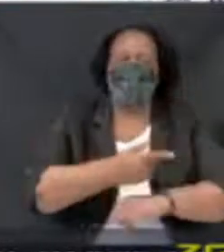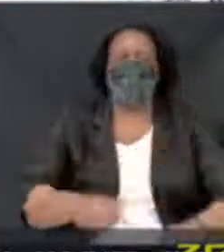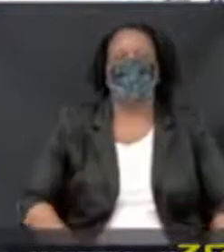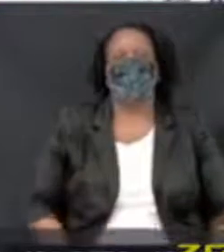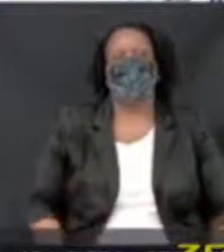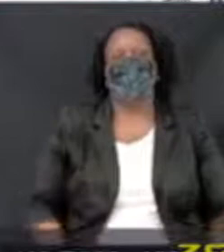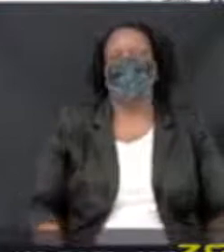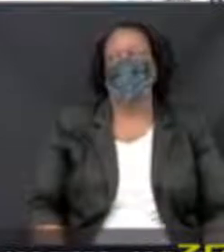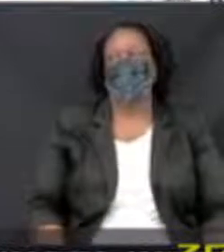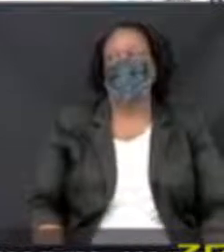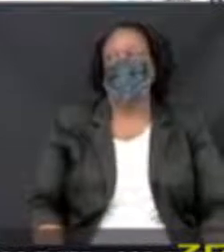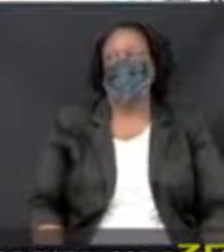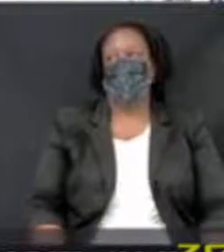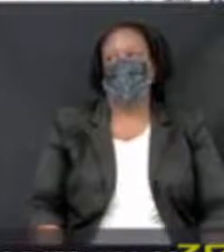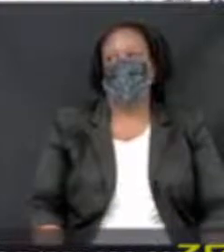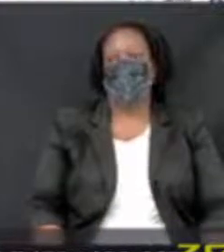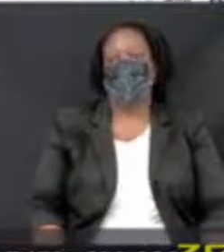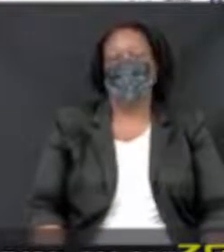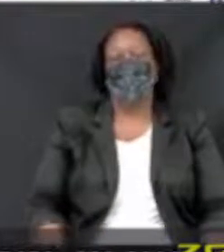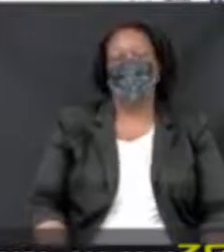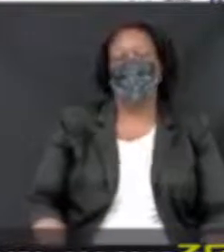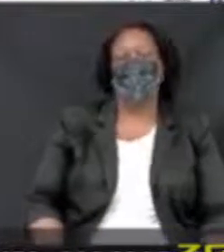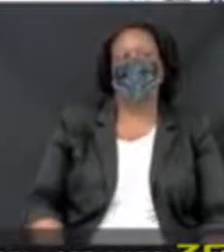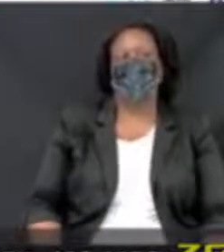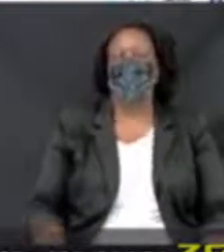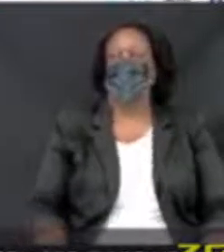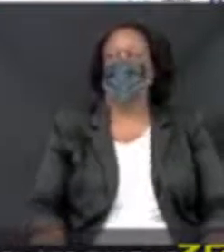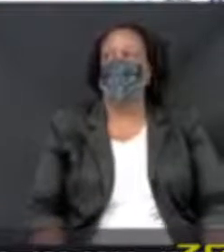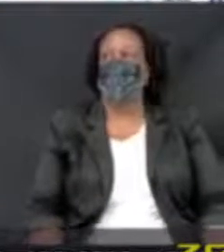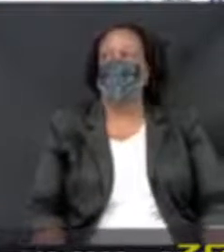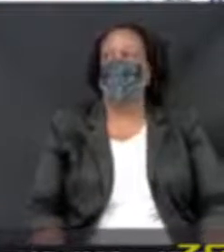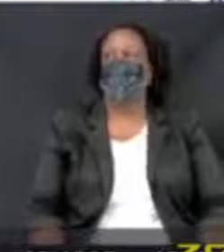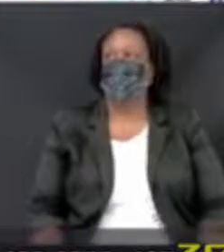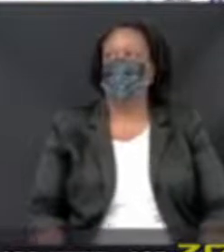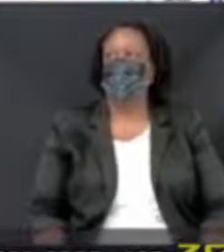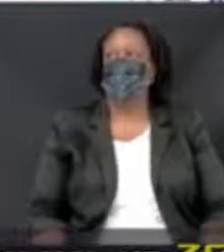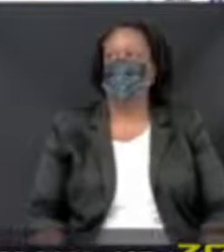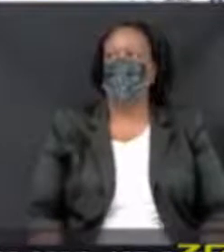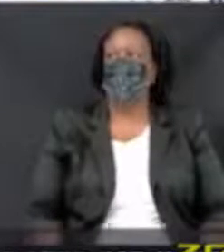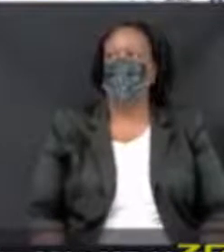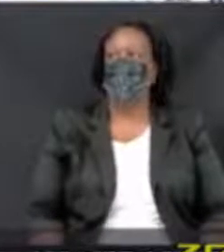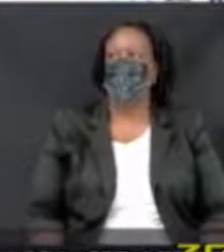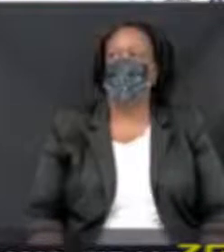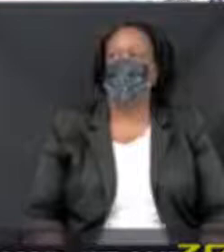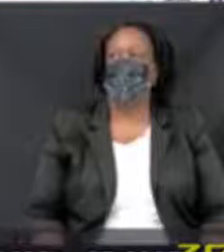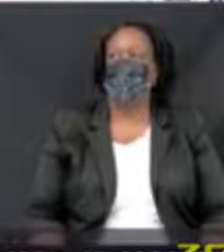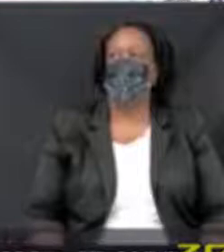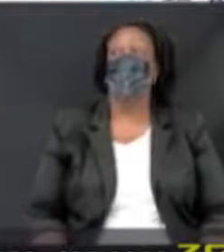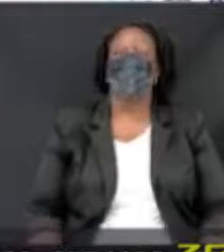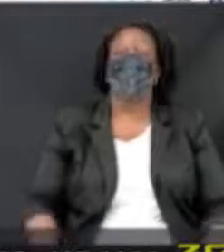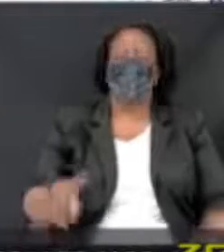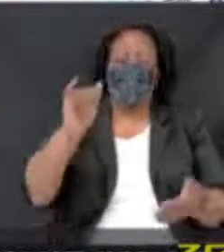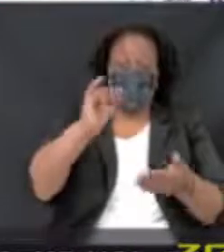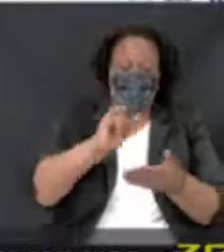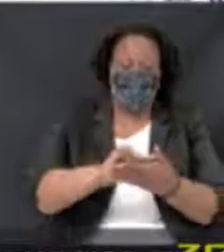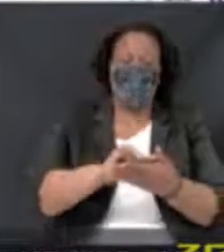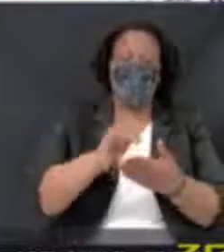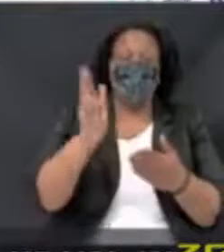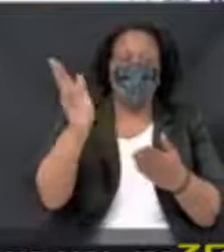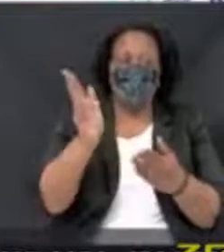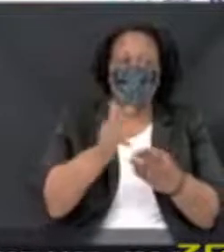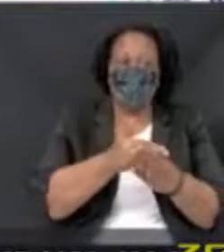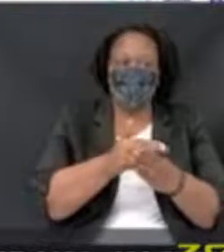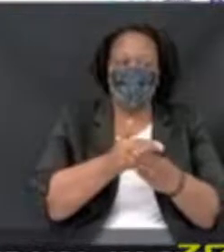quarantine for a period of 9-10 days thereabout. I don't remember the exact number. So that too is a significant